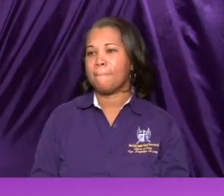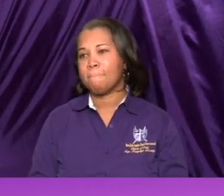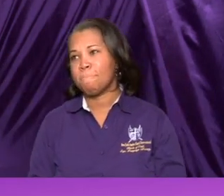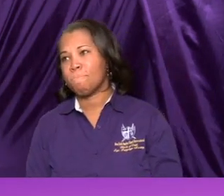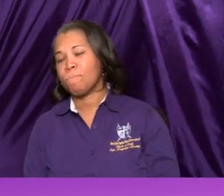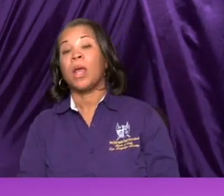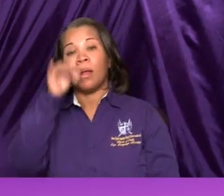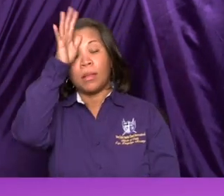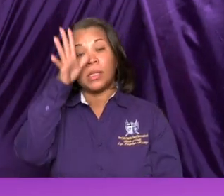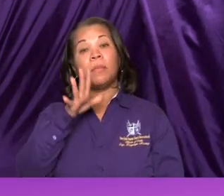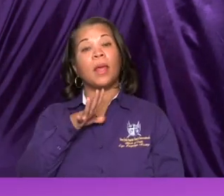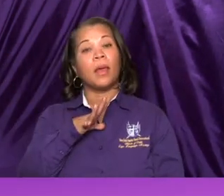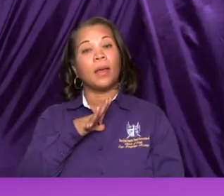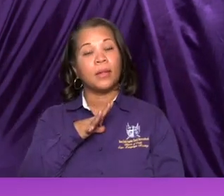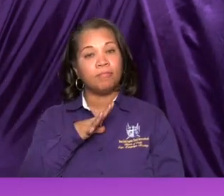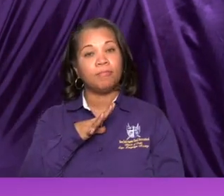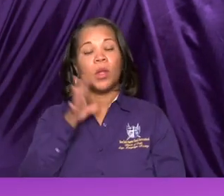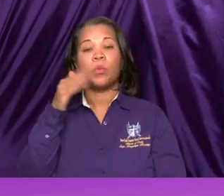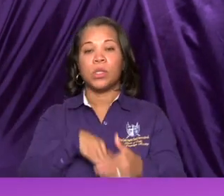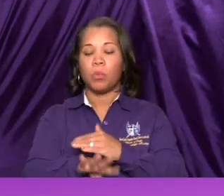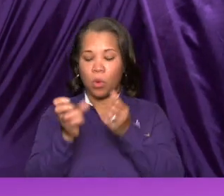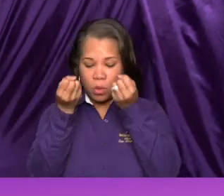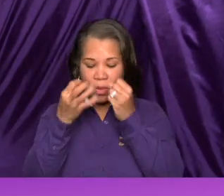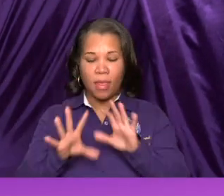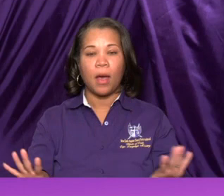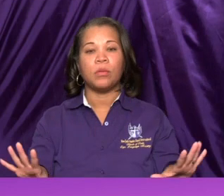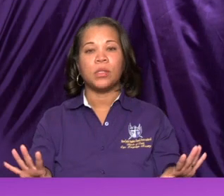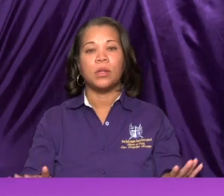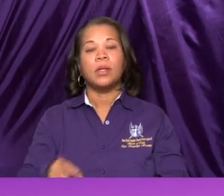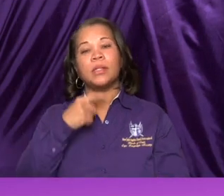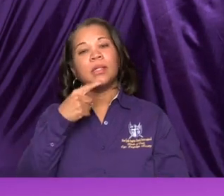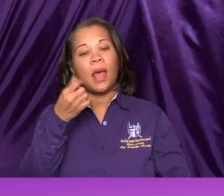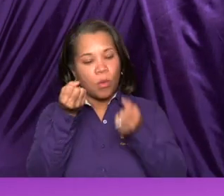This man was born without. Say without.